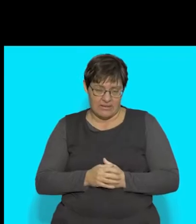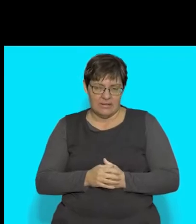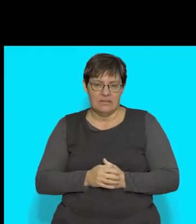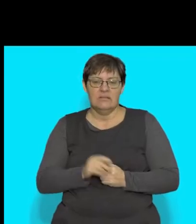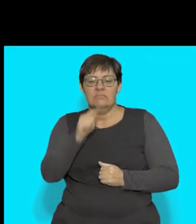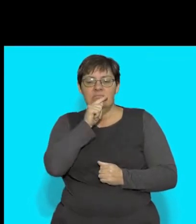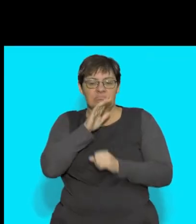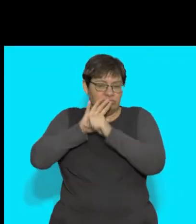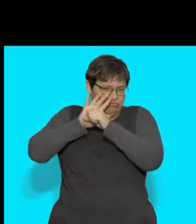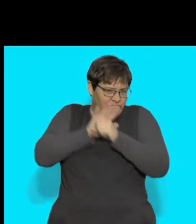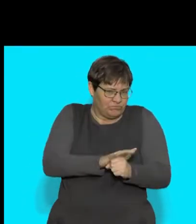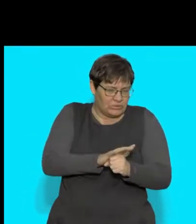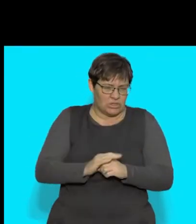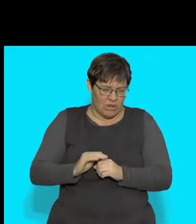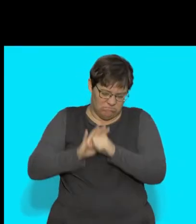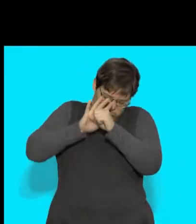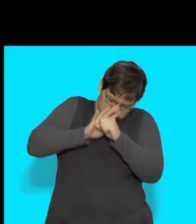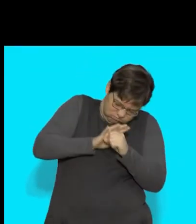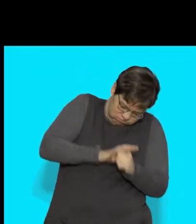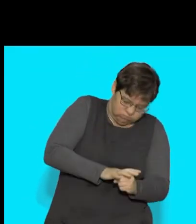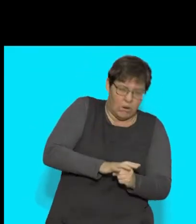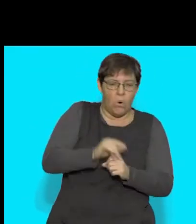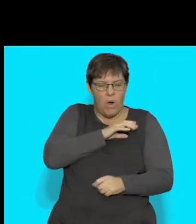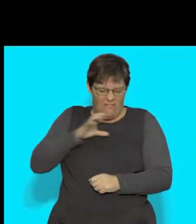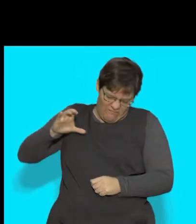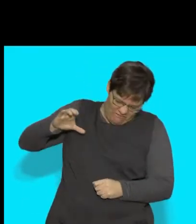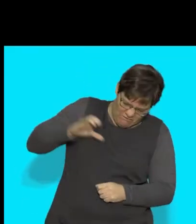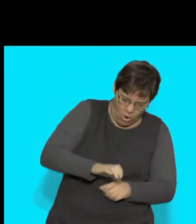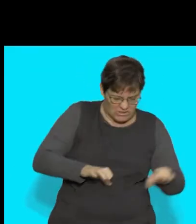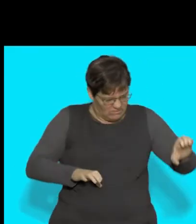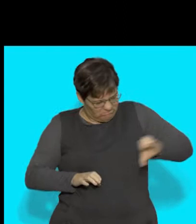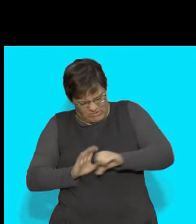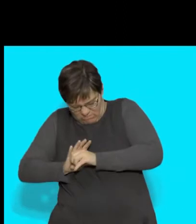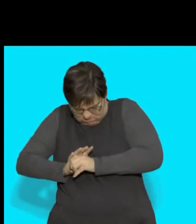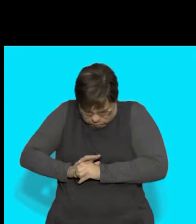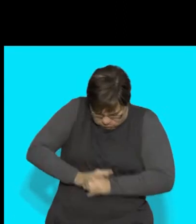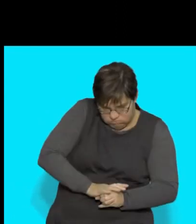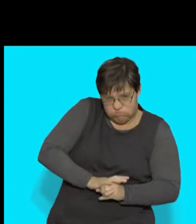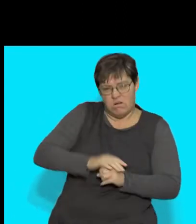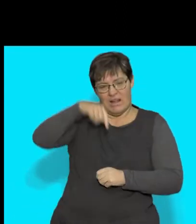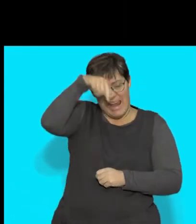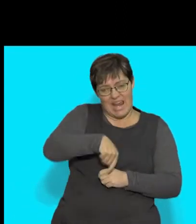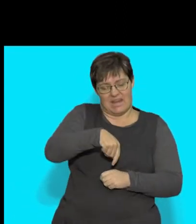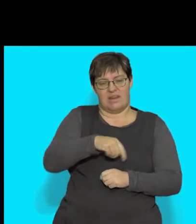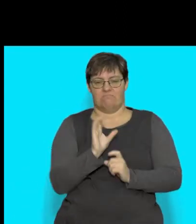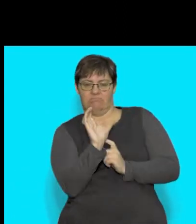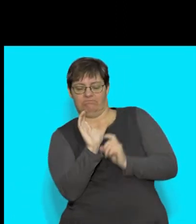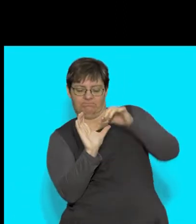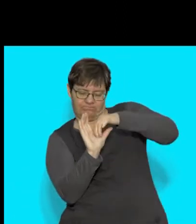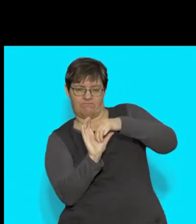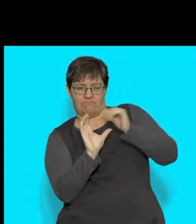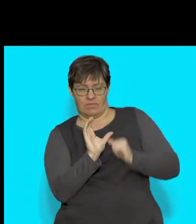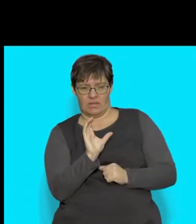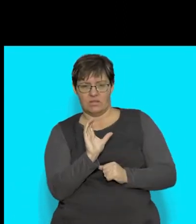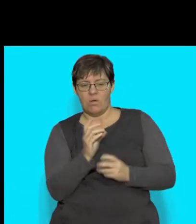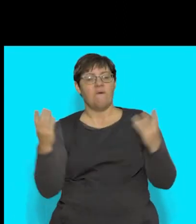when we have this high pressure, it's good. It forces it. It squeezes it, all right? And it forces